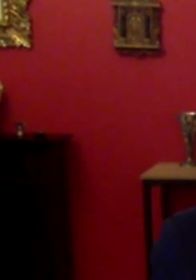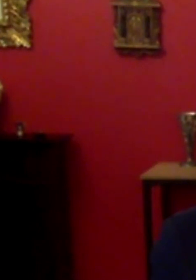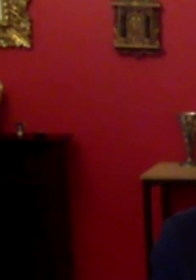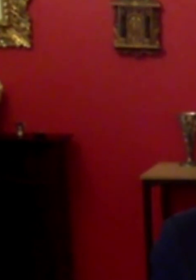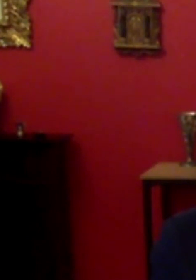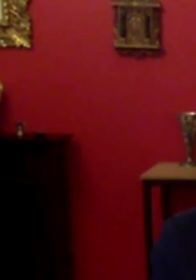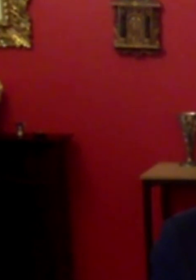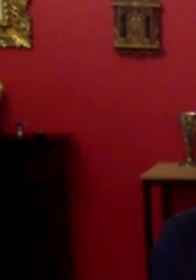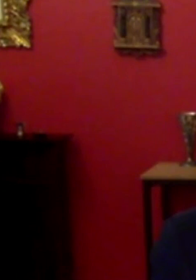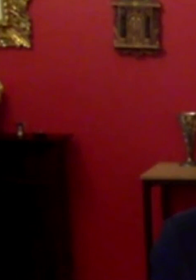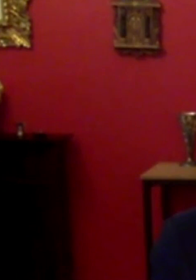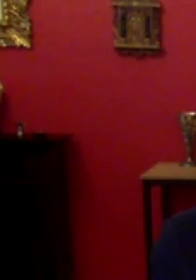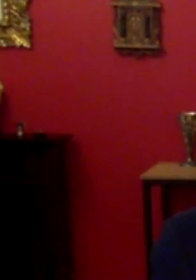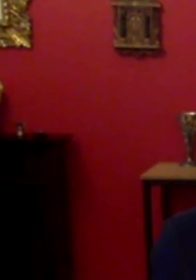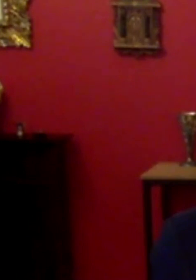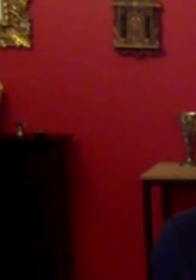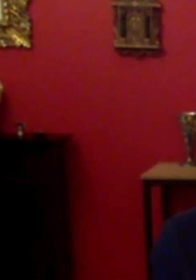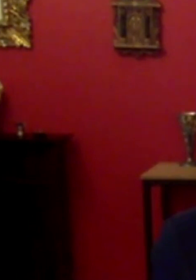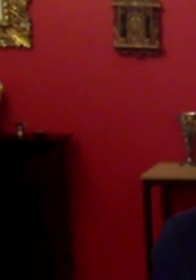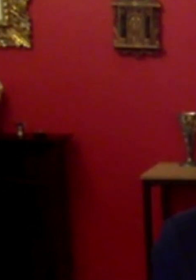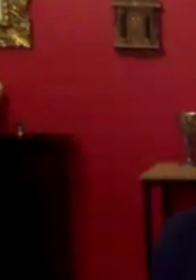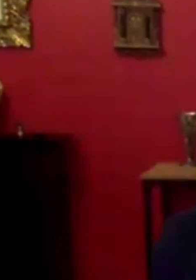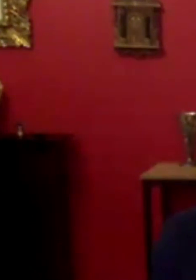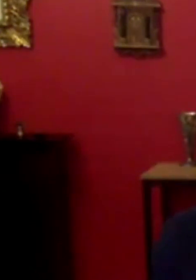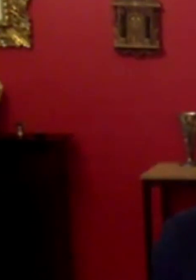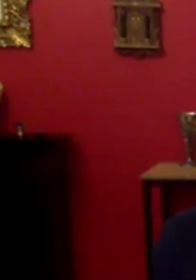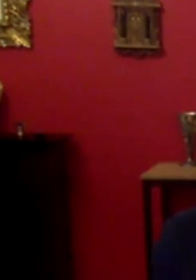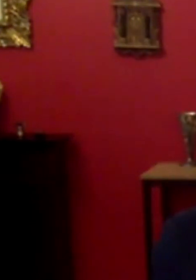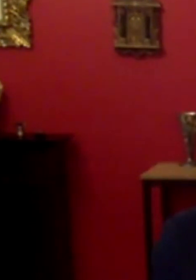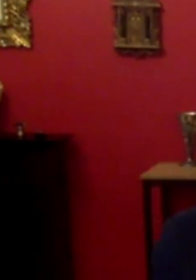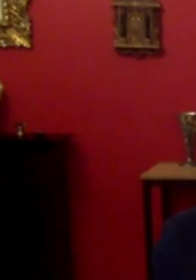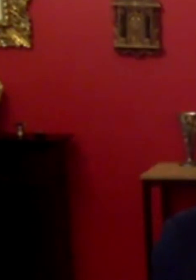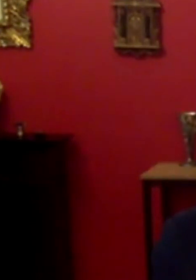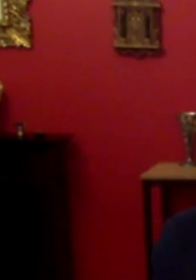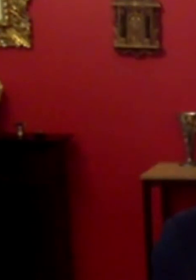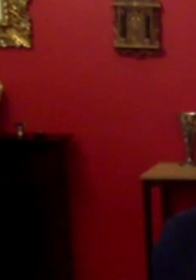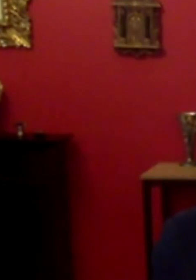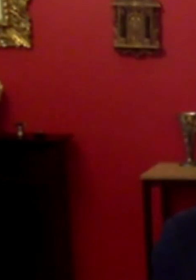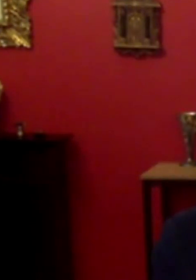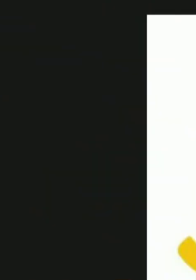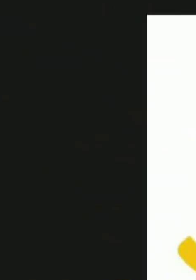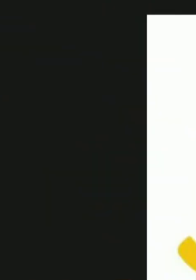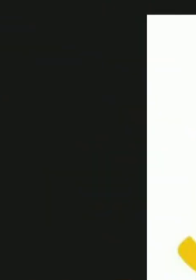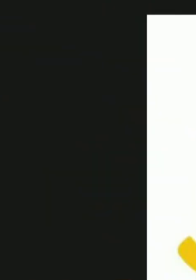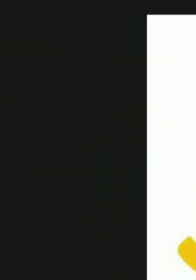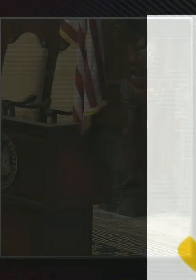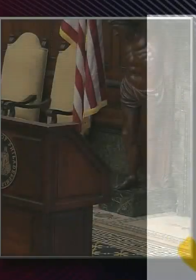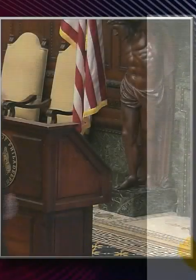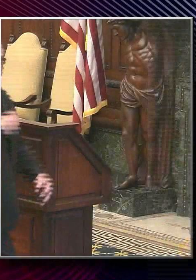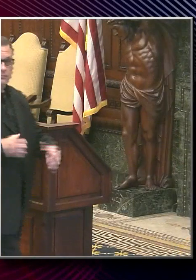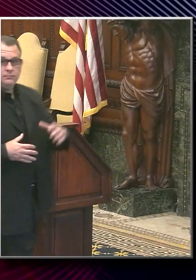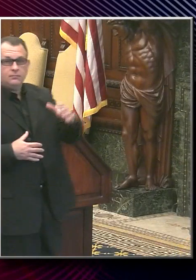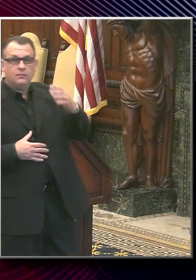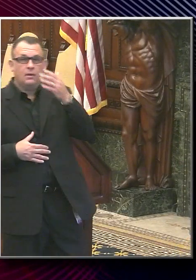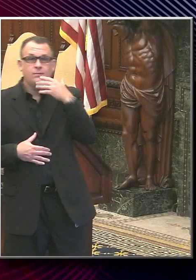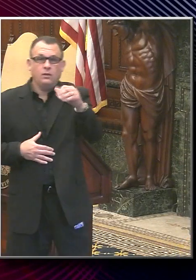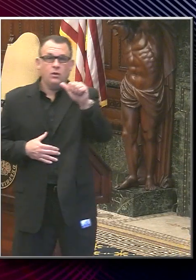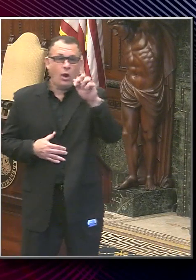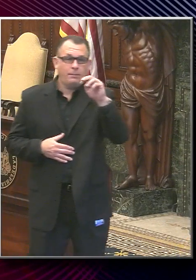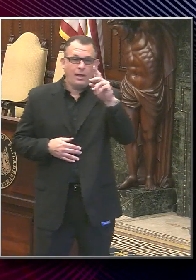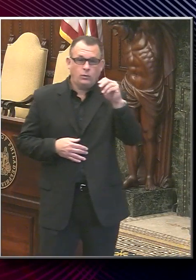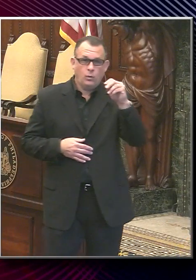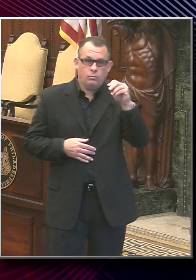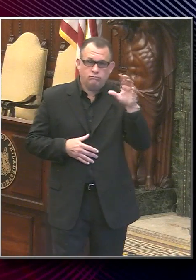esta batalla, así que usa tu máscara. Gracias. Thank you, Armando. And now we're going to move